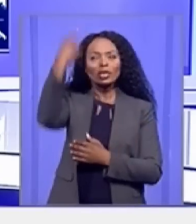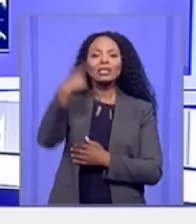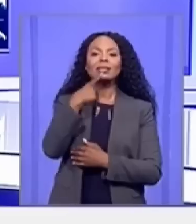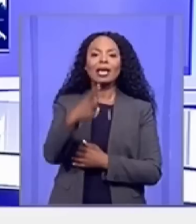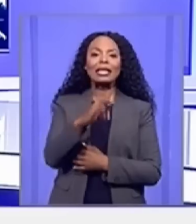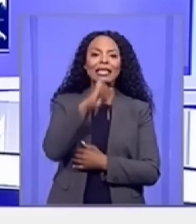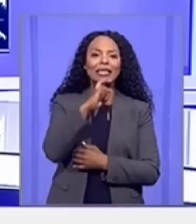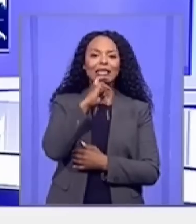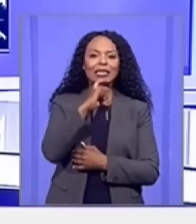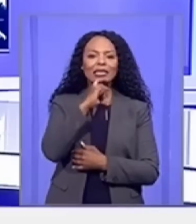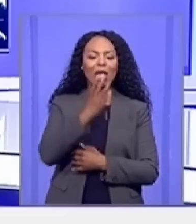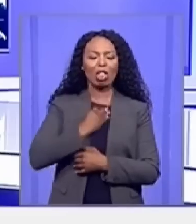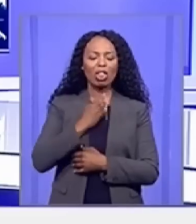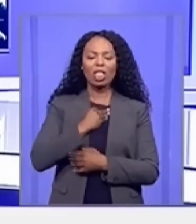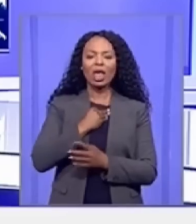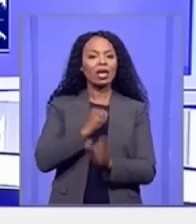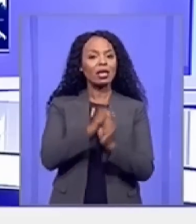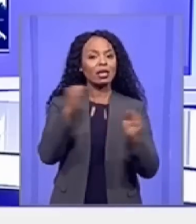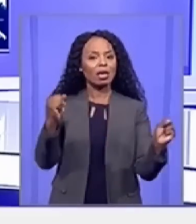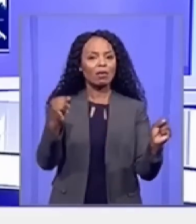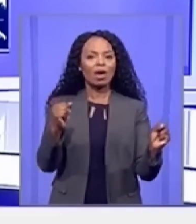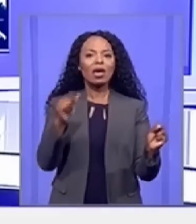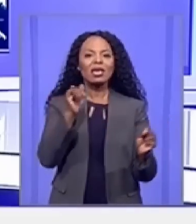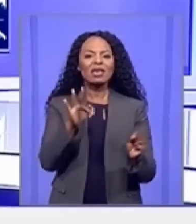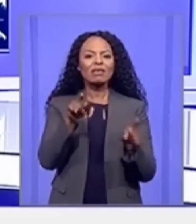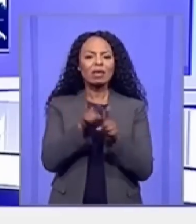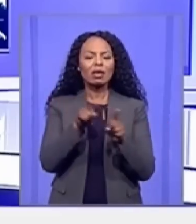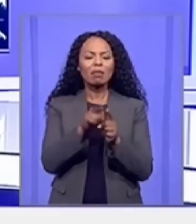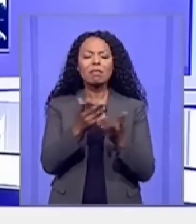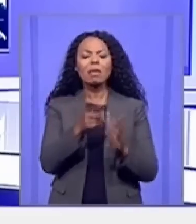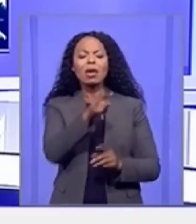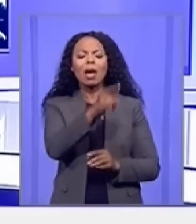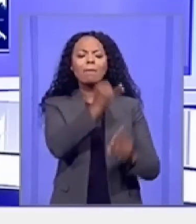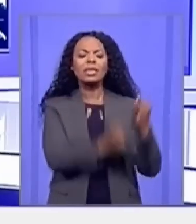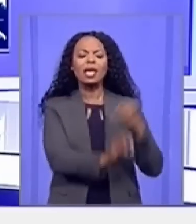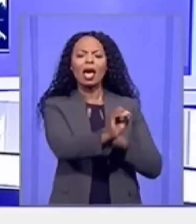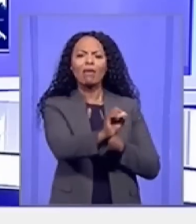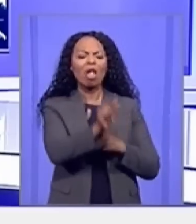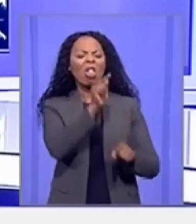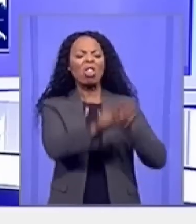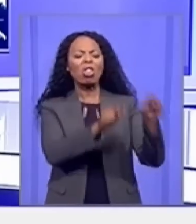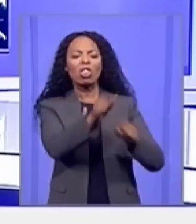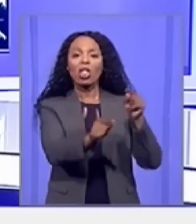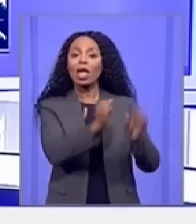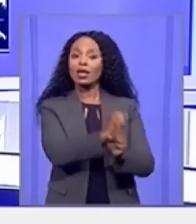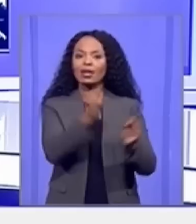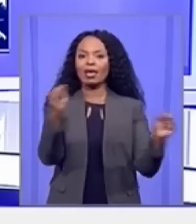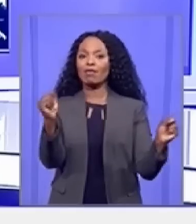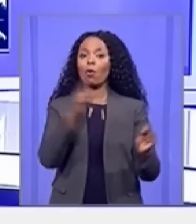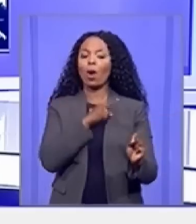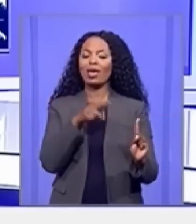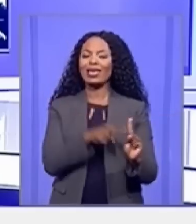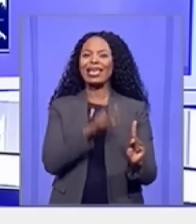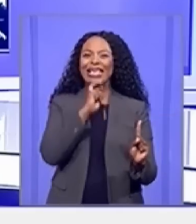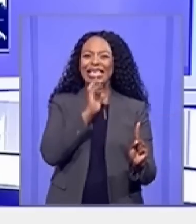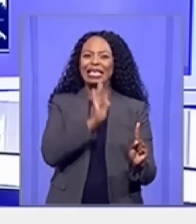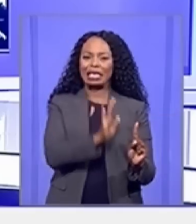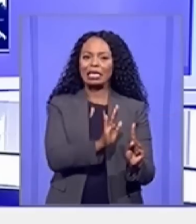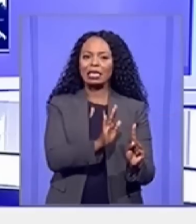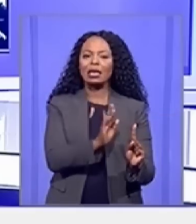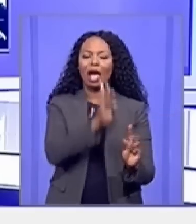mang morena ha a tsupui diphoso hobane mme re butlwisang ka hore e ne